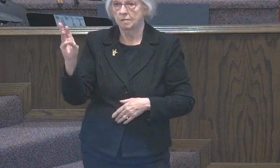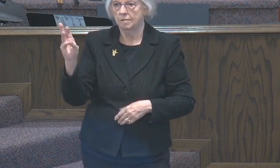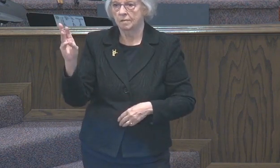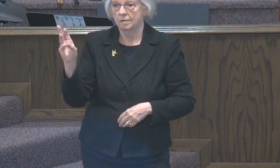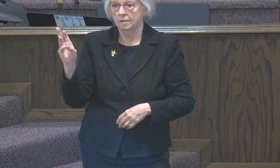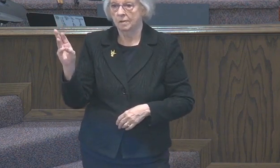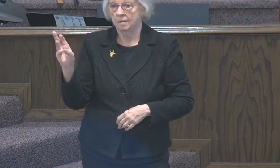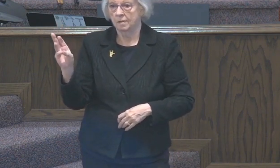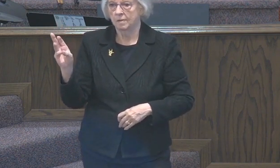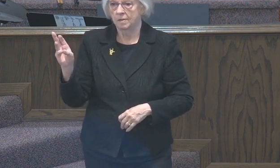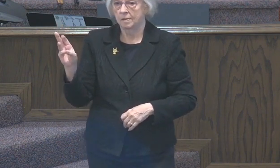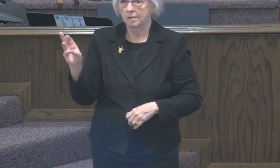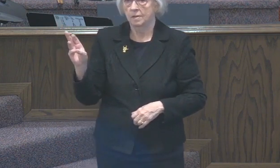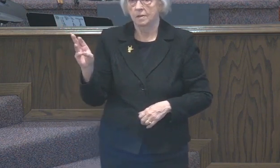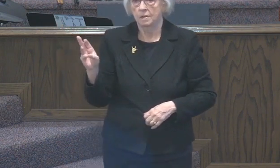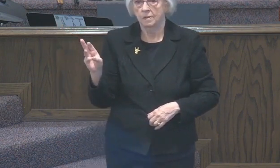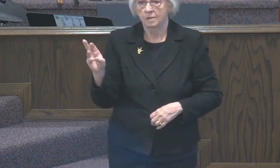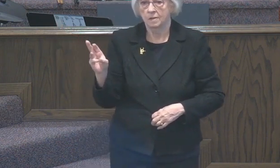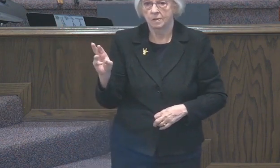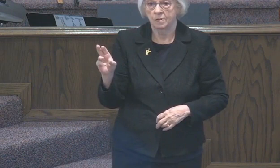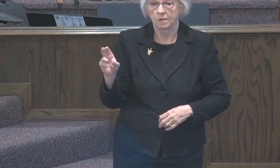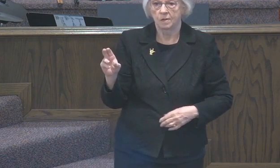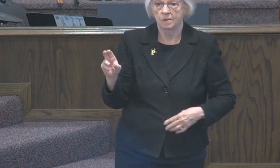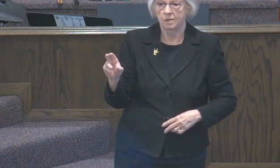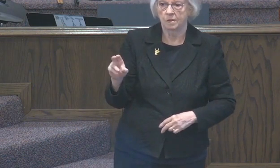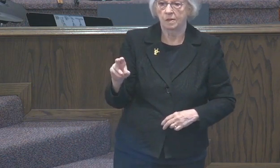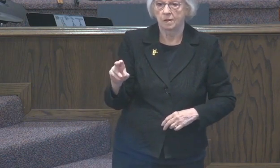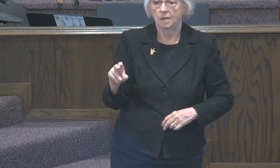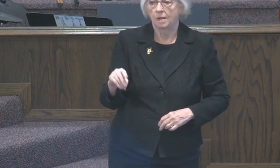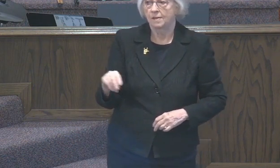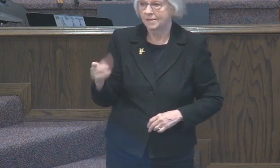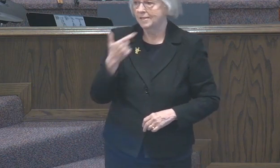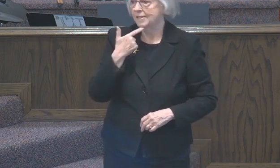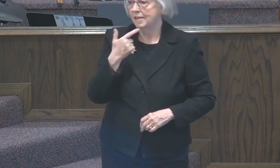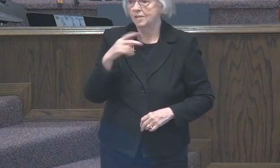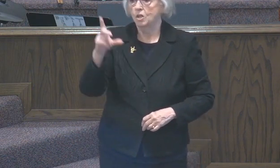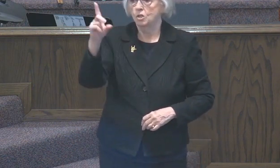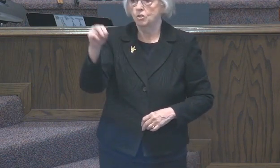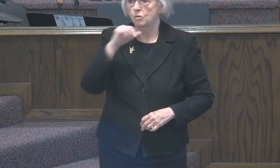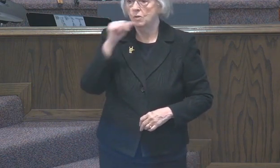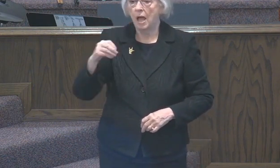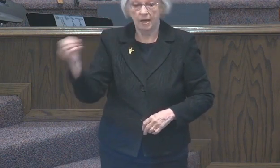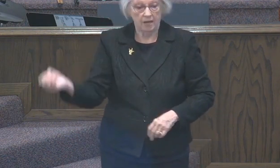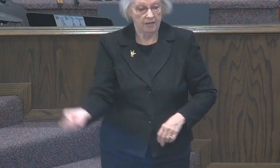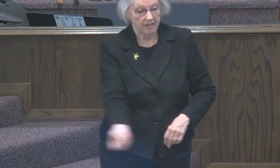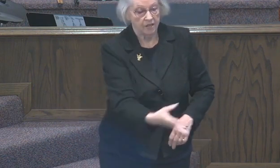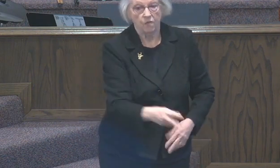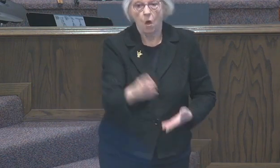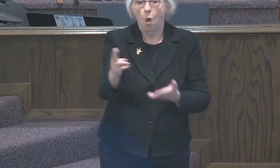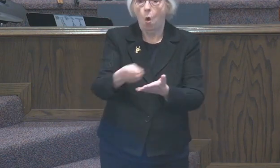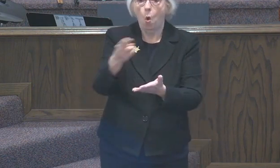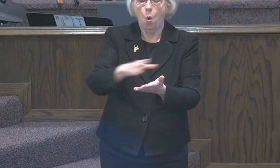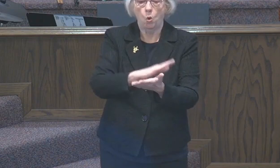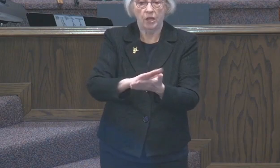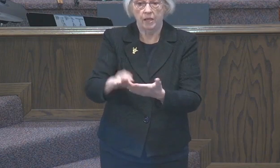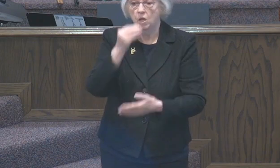and verse 6 is that verse that says, do not give what is holy to the dogs, nor cast your pearls before swine, lest any